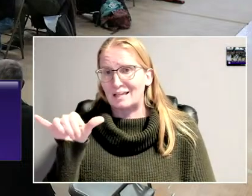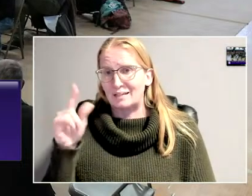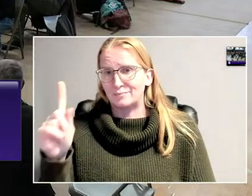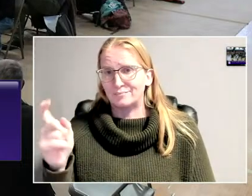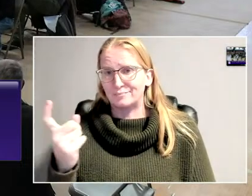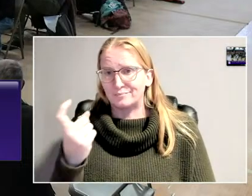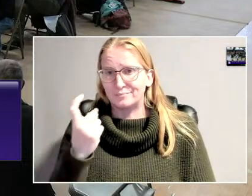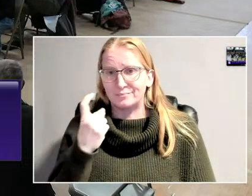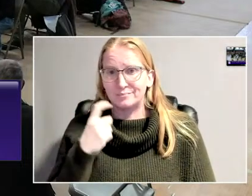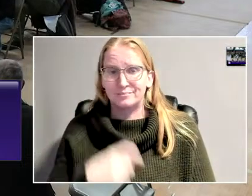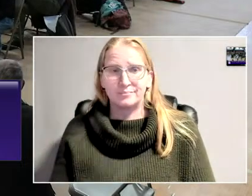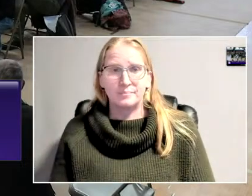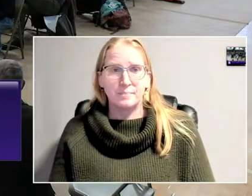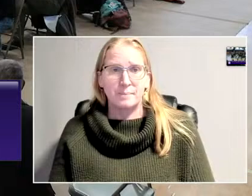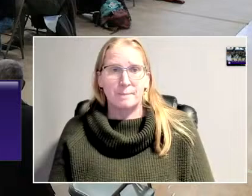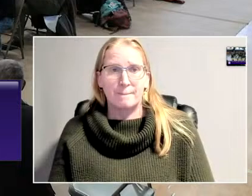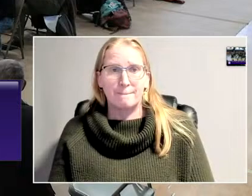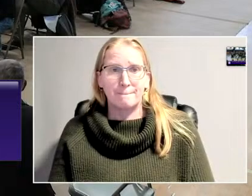no